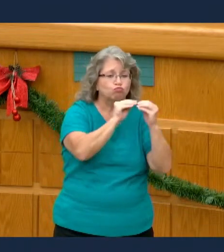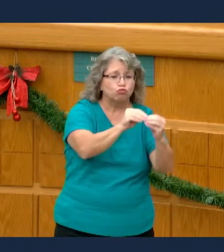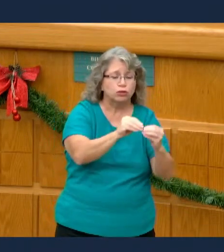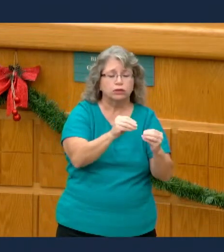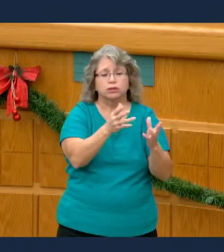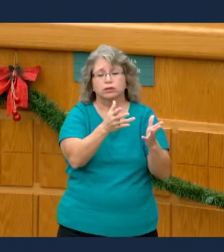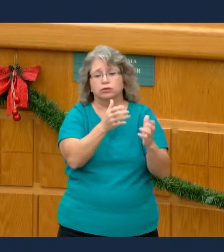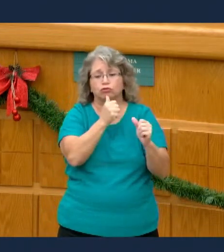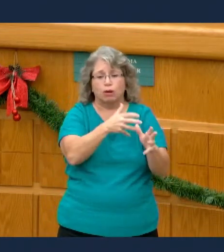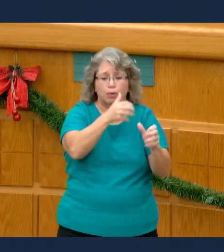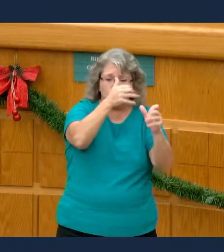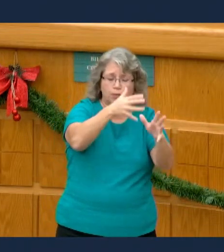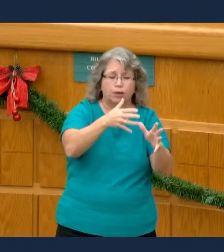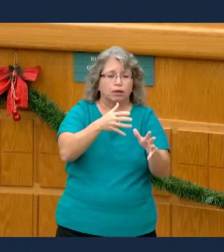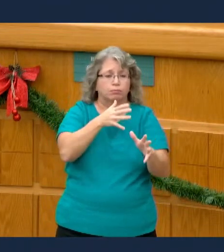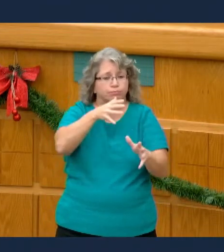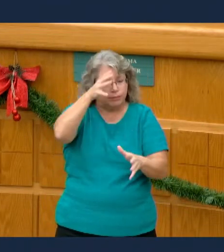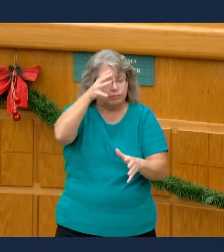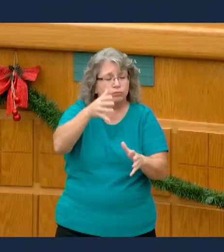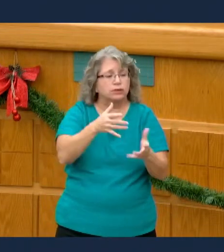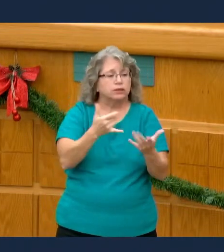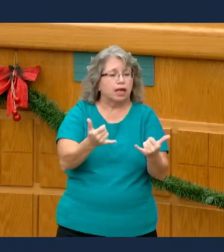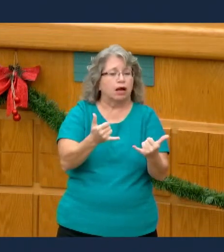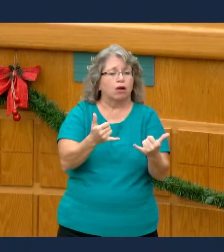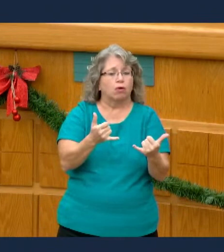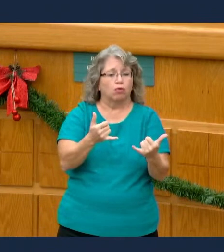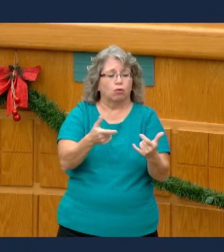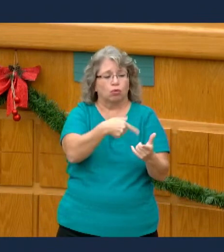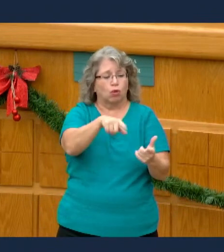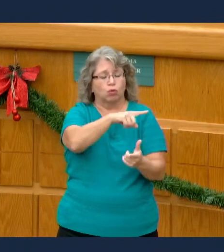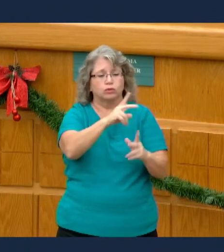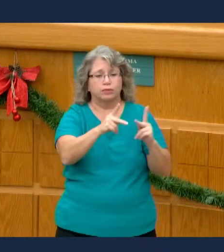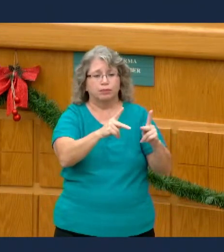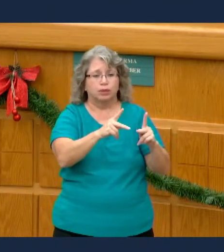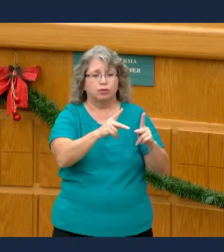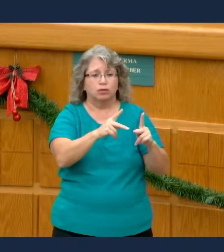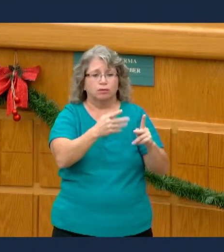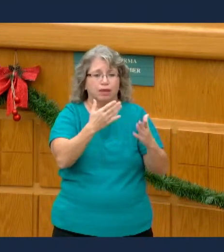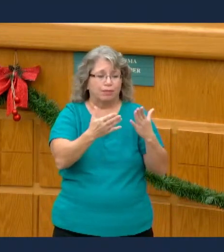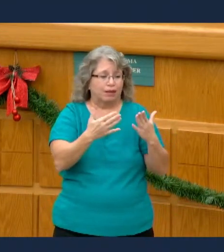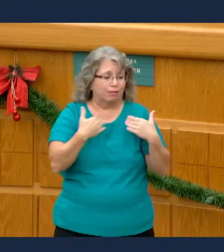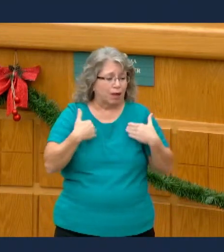more immunocompromised and unable to fight the infection off as good as others.